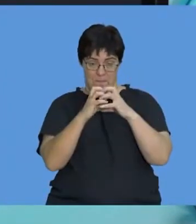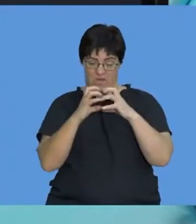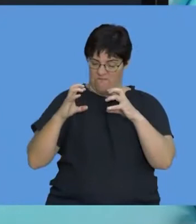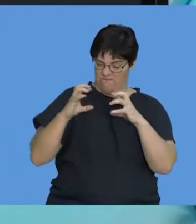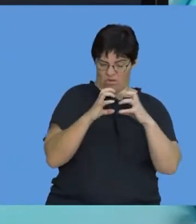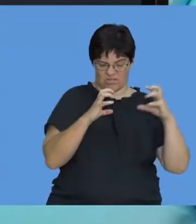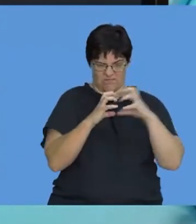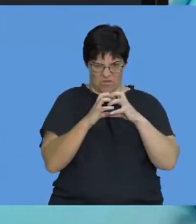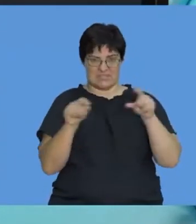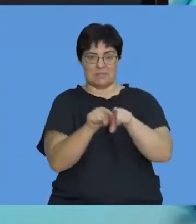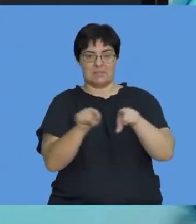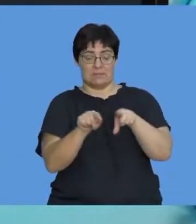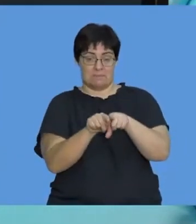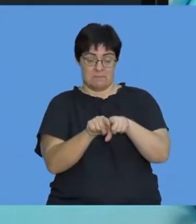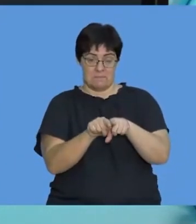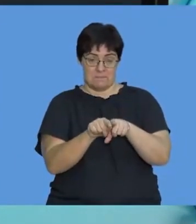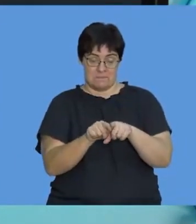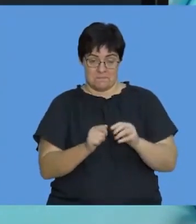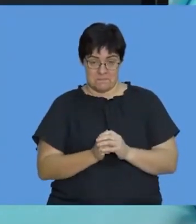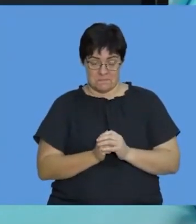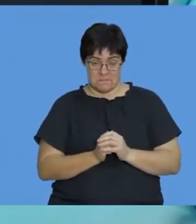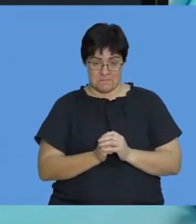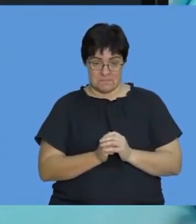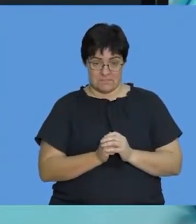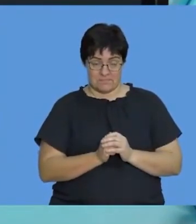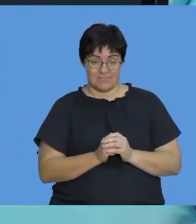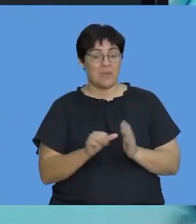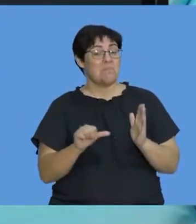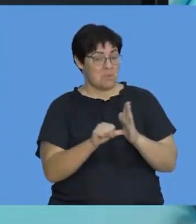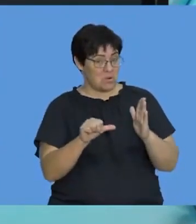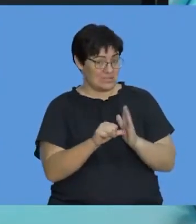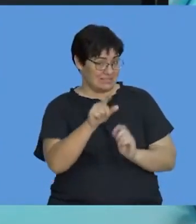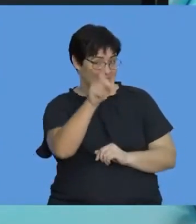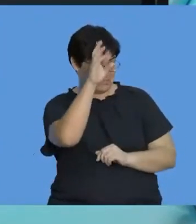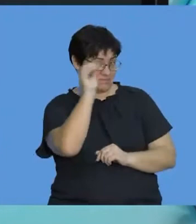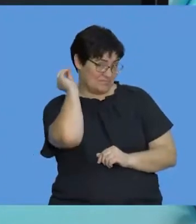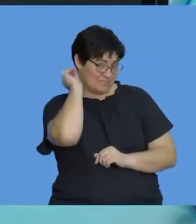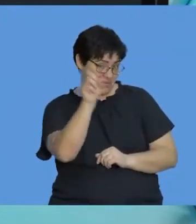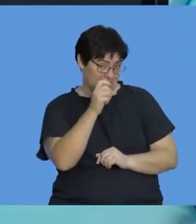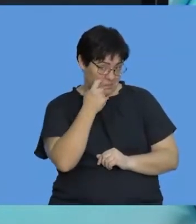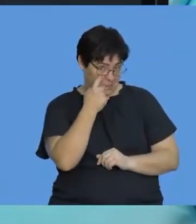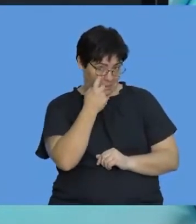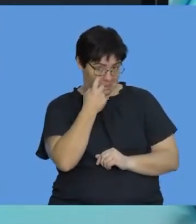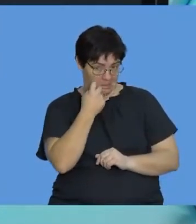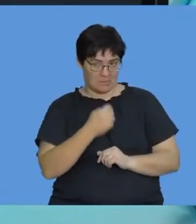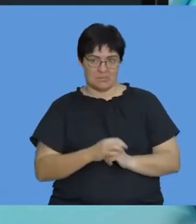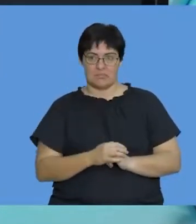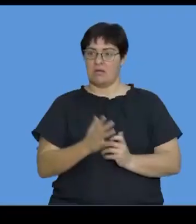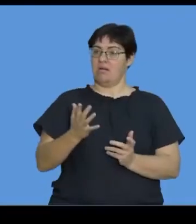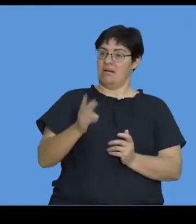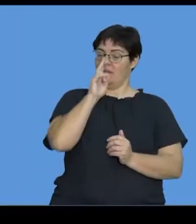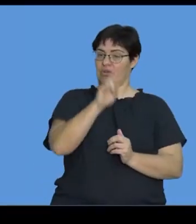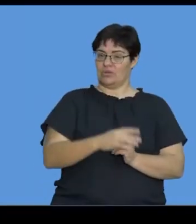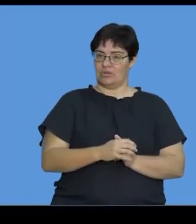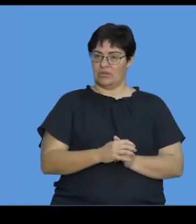they're exerting the same force on each other. This is important, okay? Now,